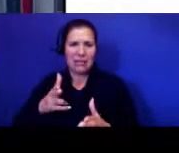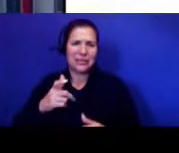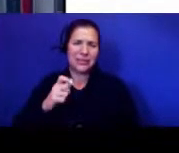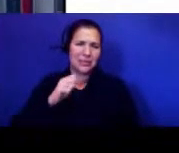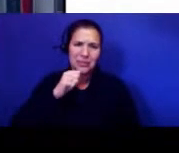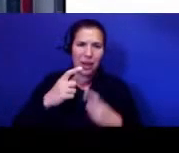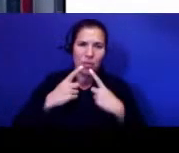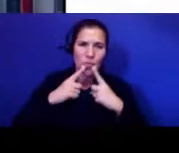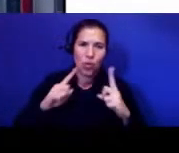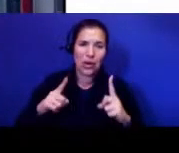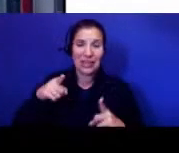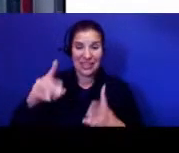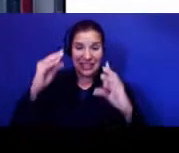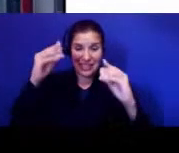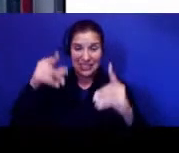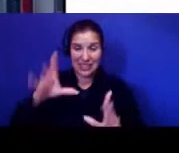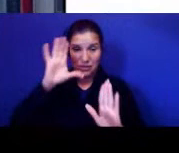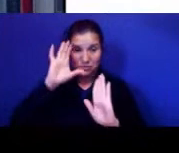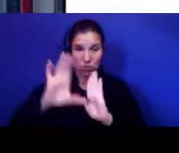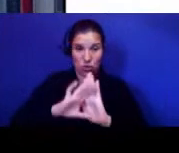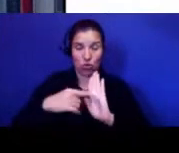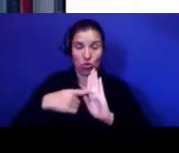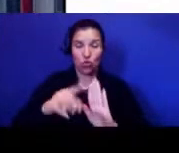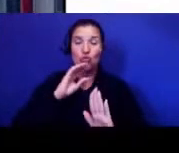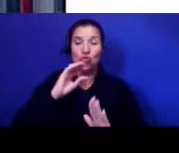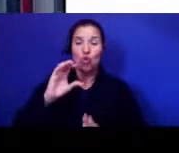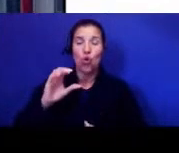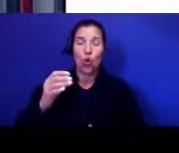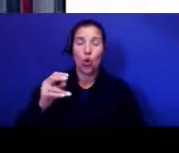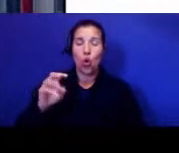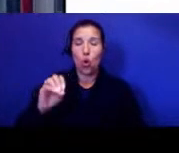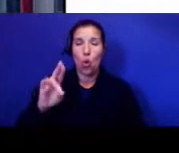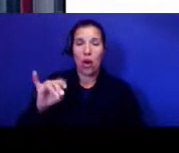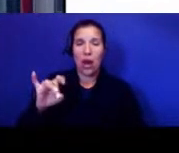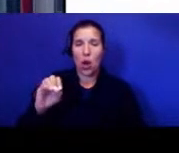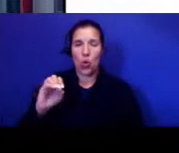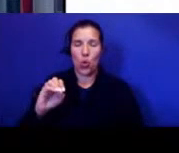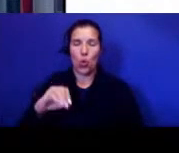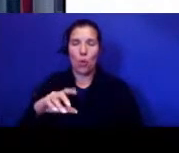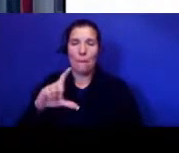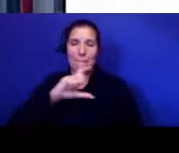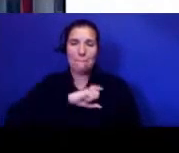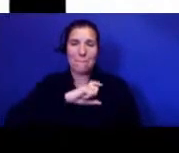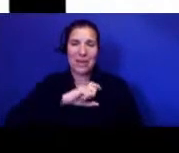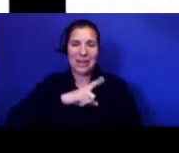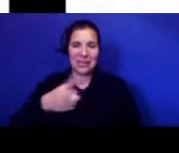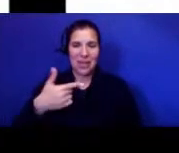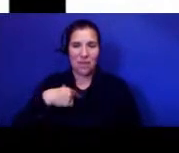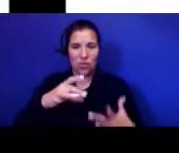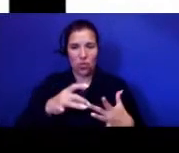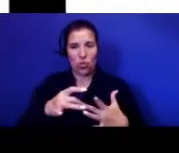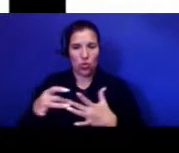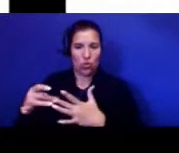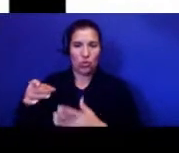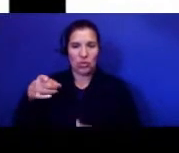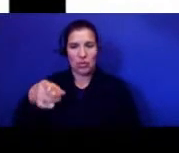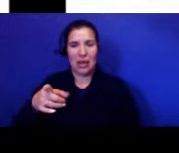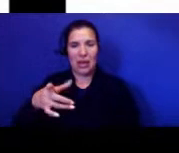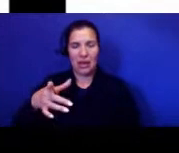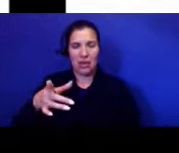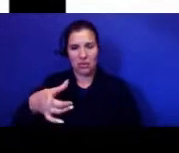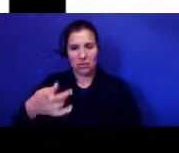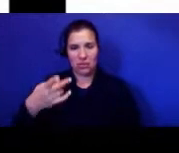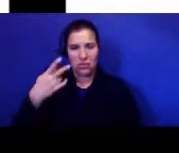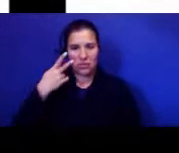the Orlando Police Department escorting a 6-year-old away after arresting them at their school. And then there's